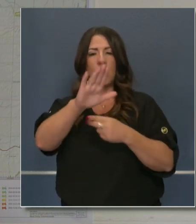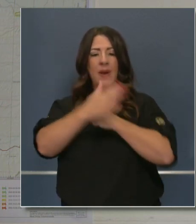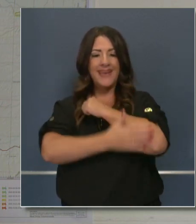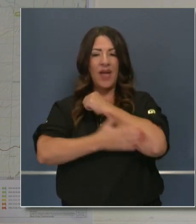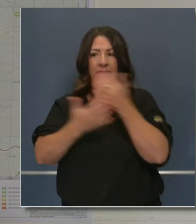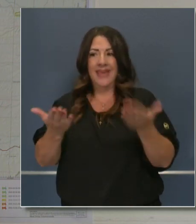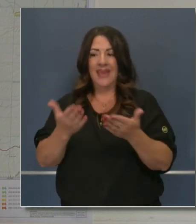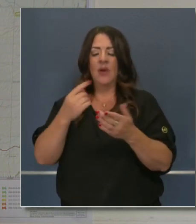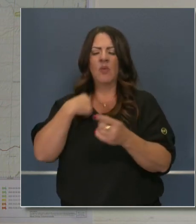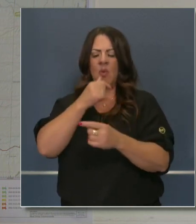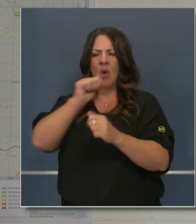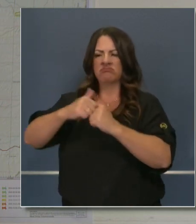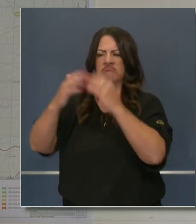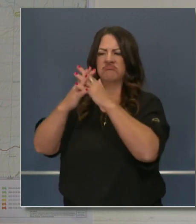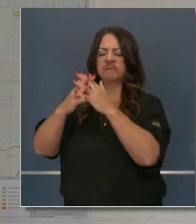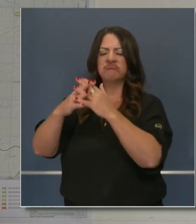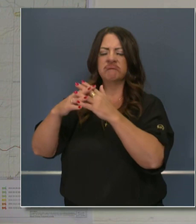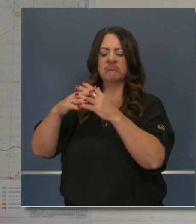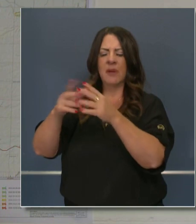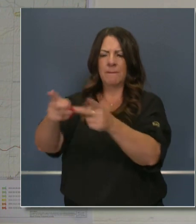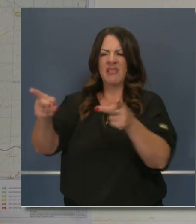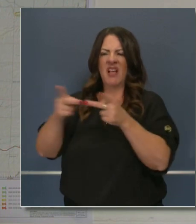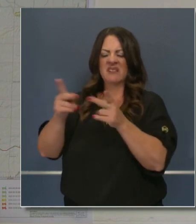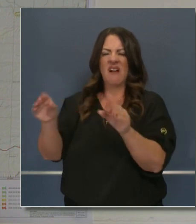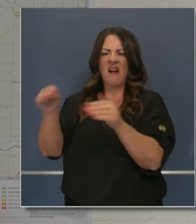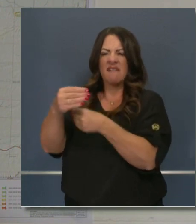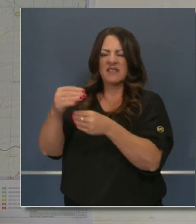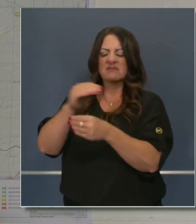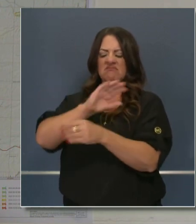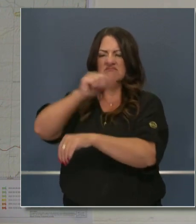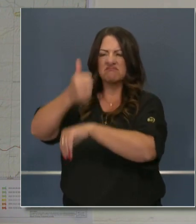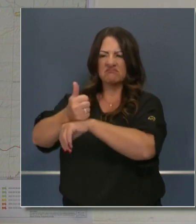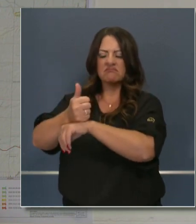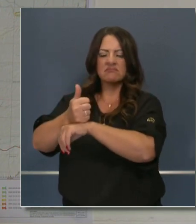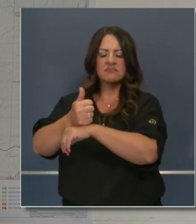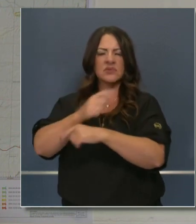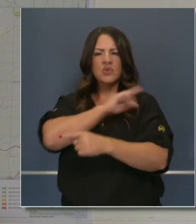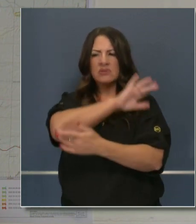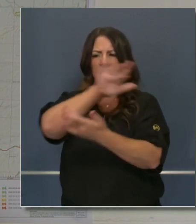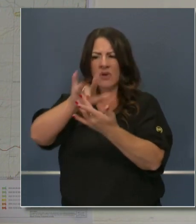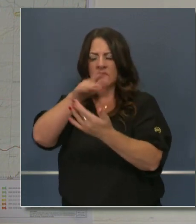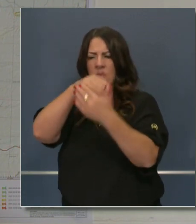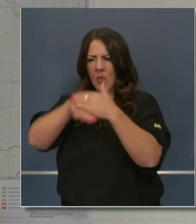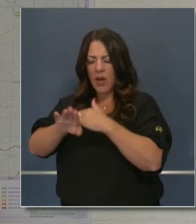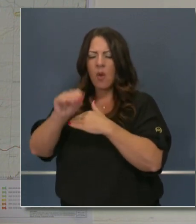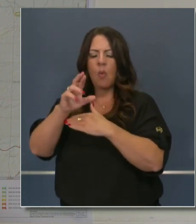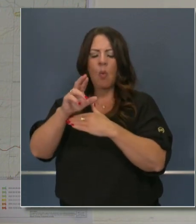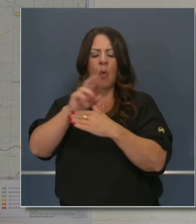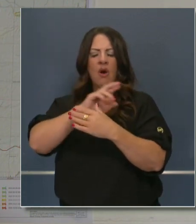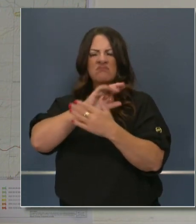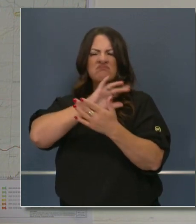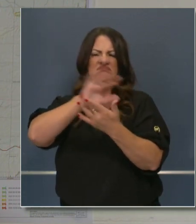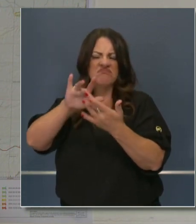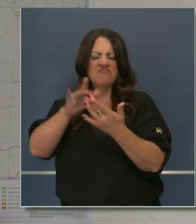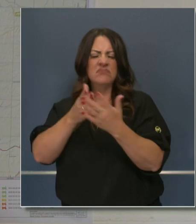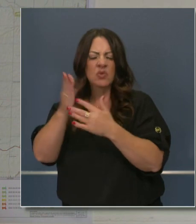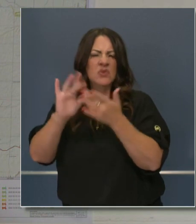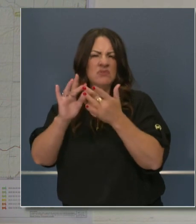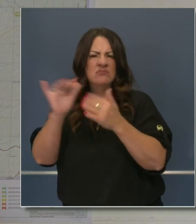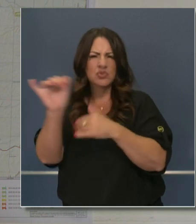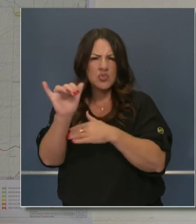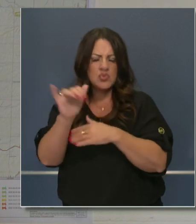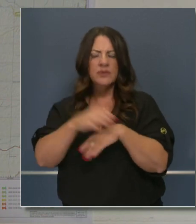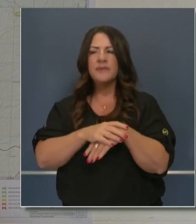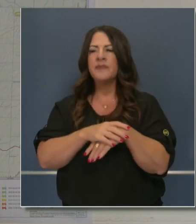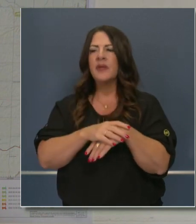assistance center, both in person and probably virtually as well, to be able to account for the needs of individuals. There will be state